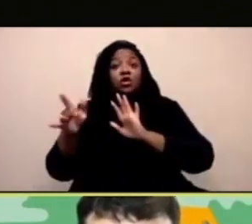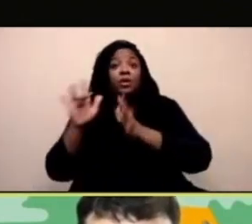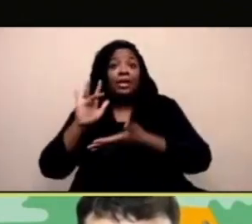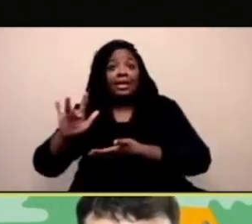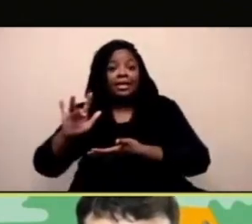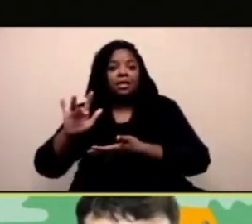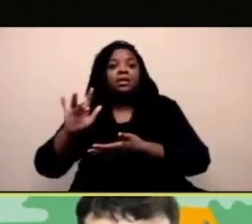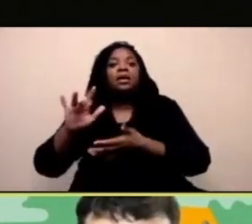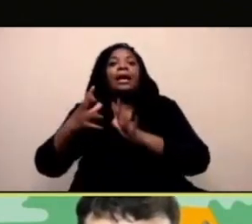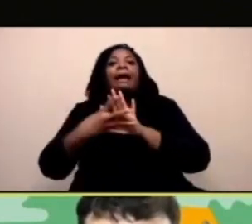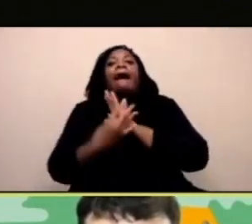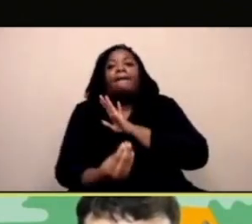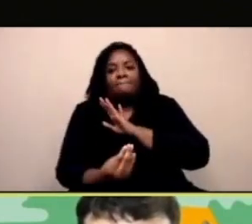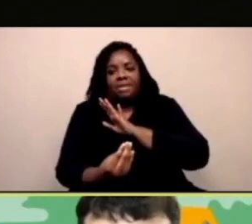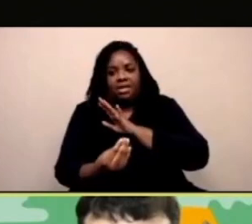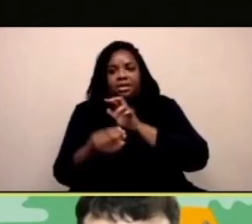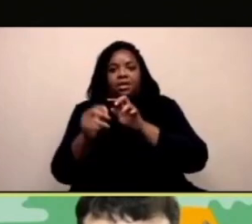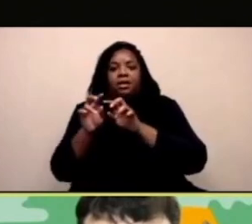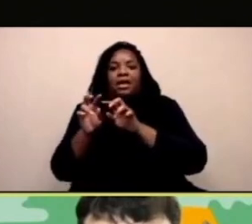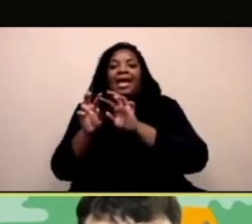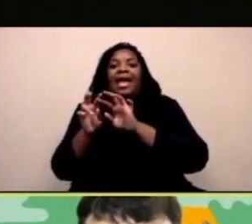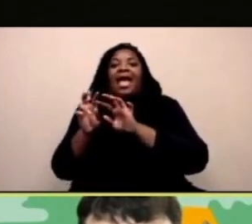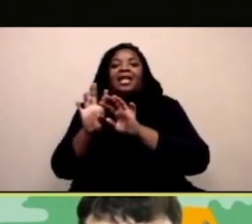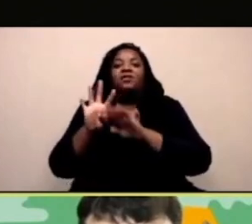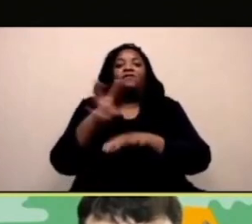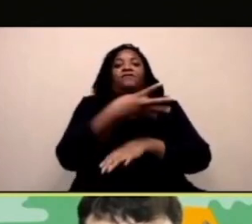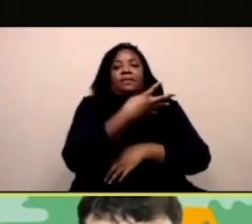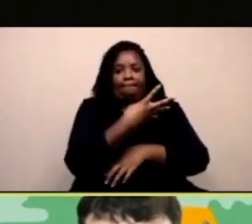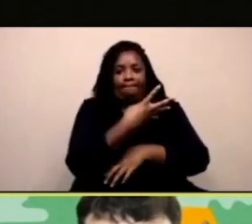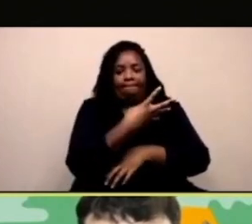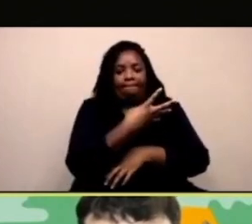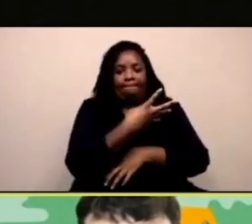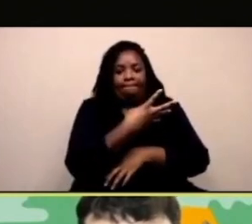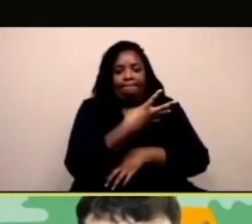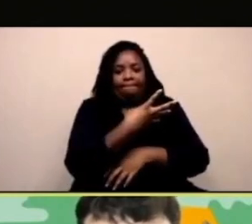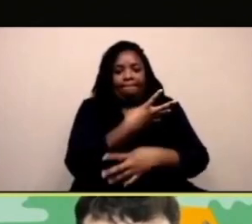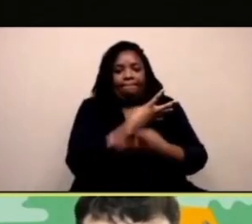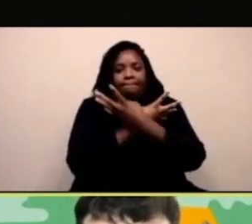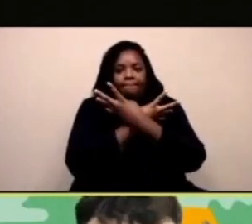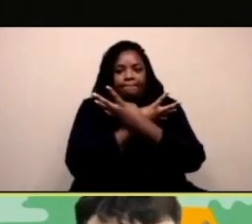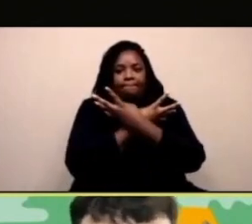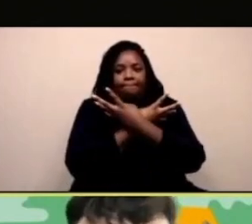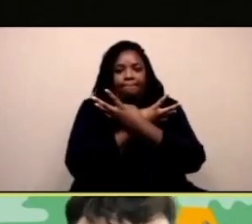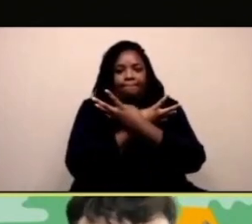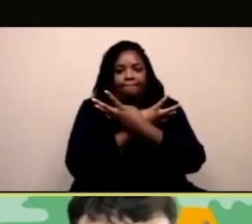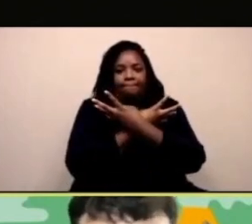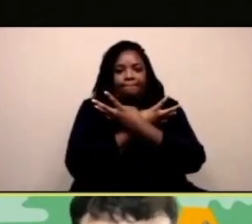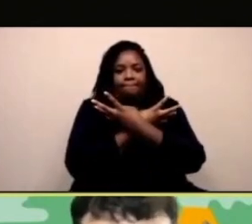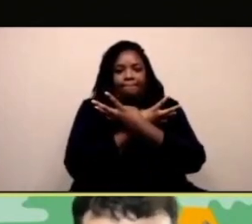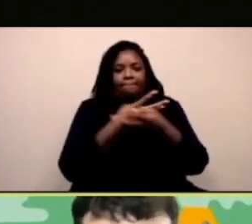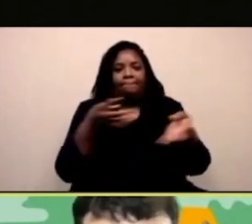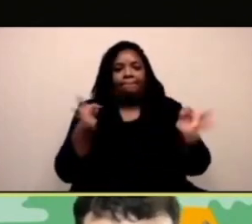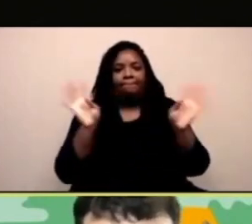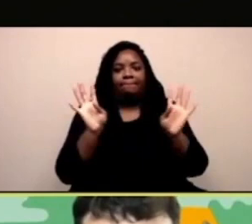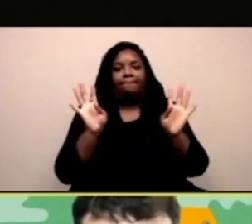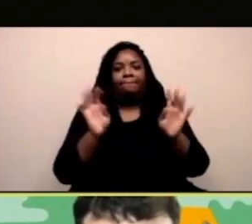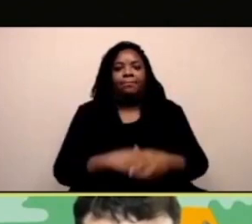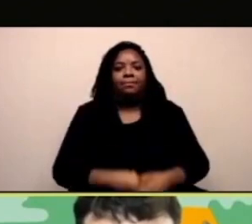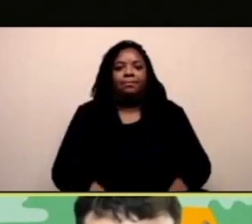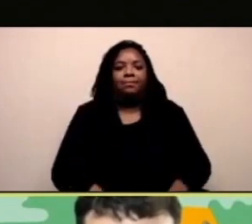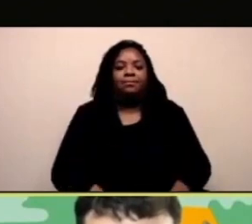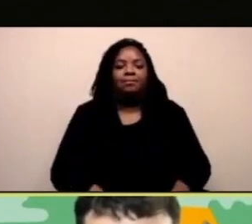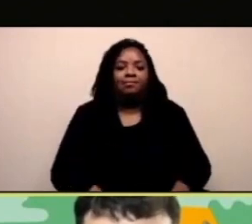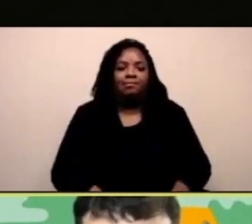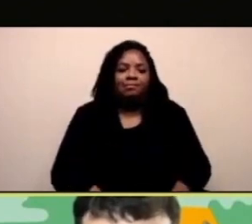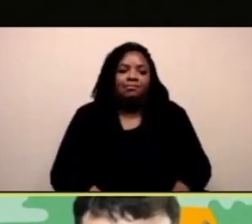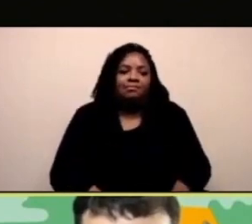copy and flip. And now, whoops, I forgot to paste.